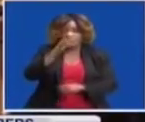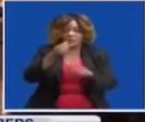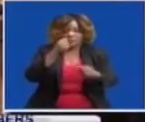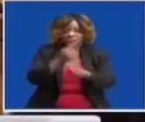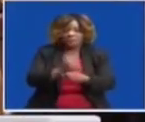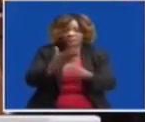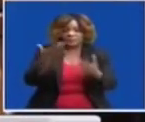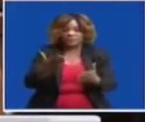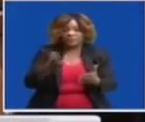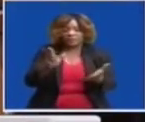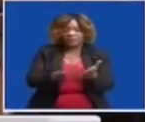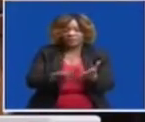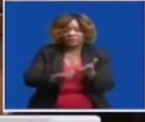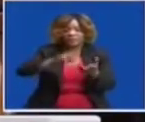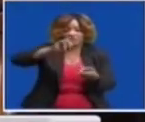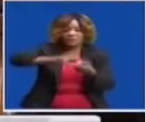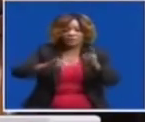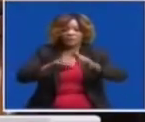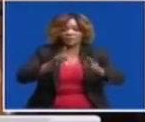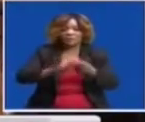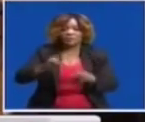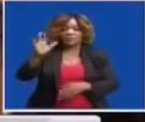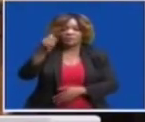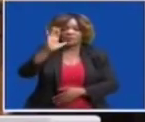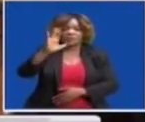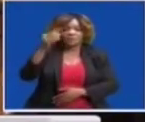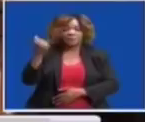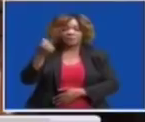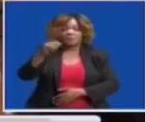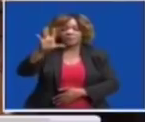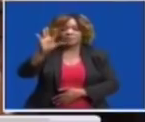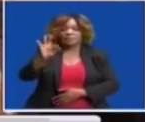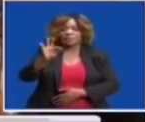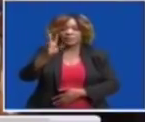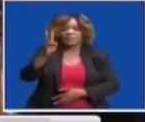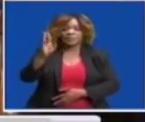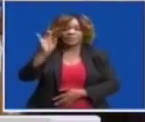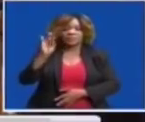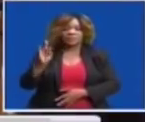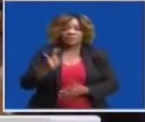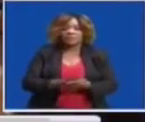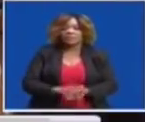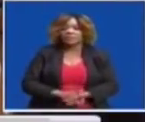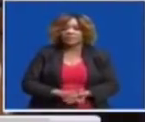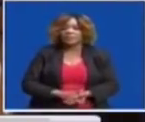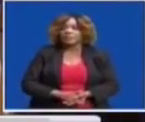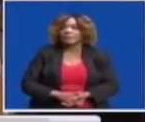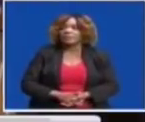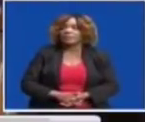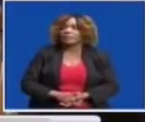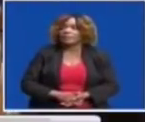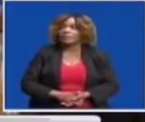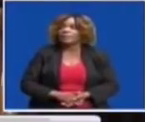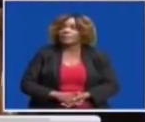Los Angeles Lusaka Partnership, which dates back to 1967. Had spoken of the other day. We thank you, Mr.